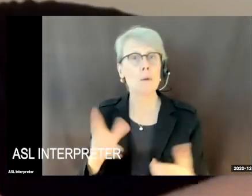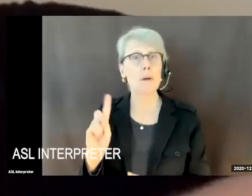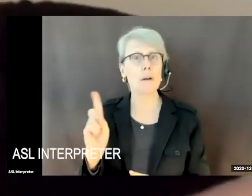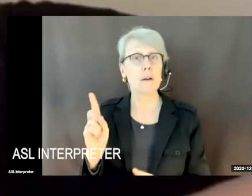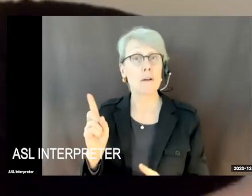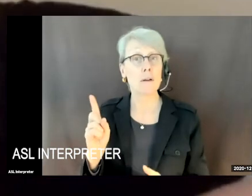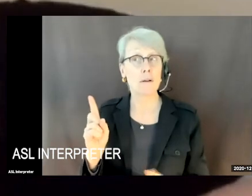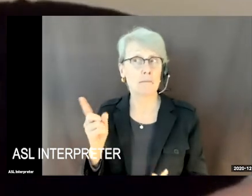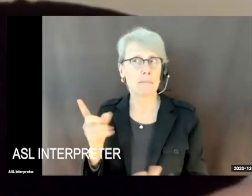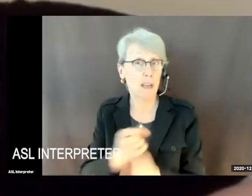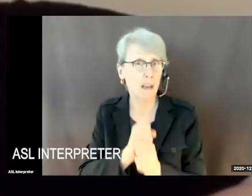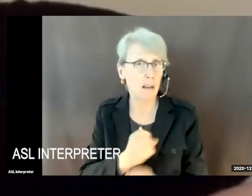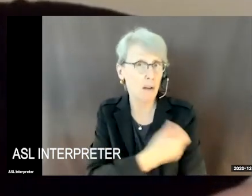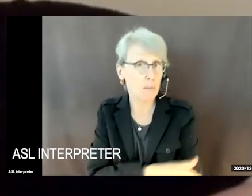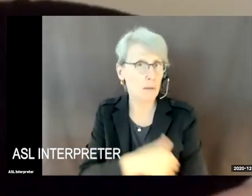If those fill up,